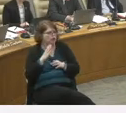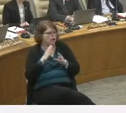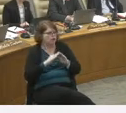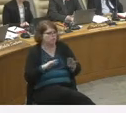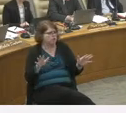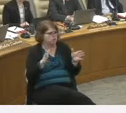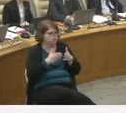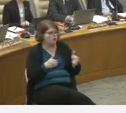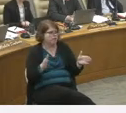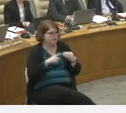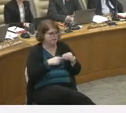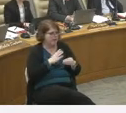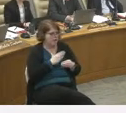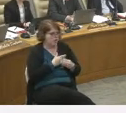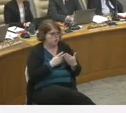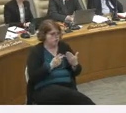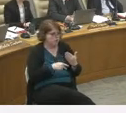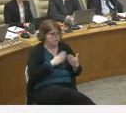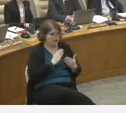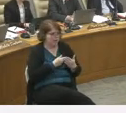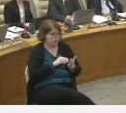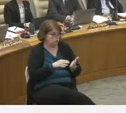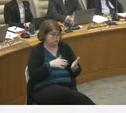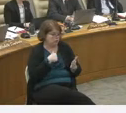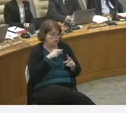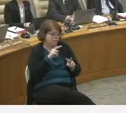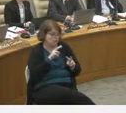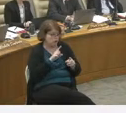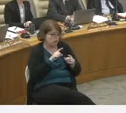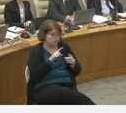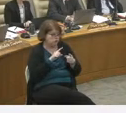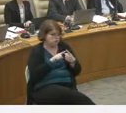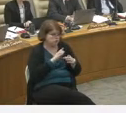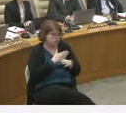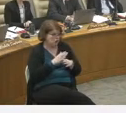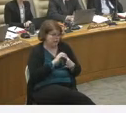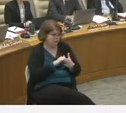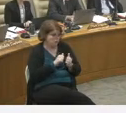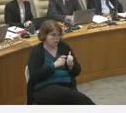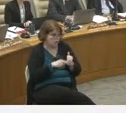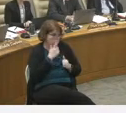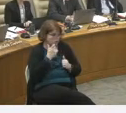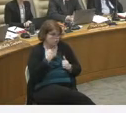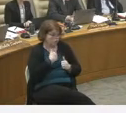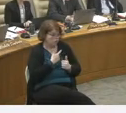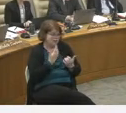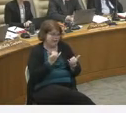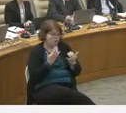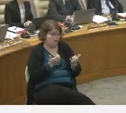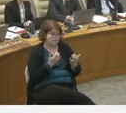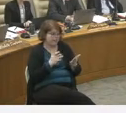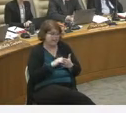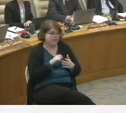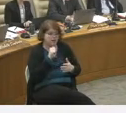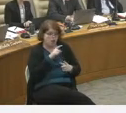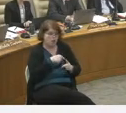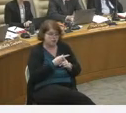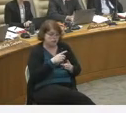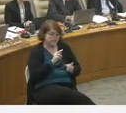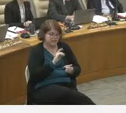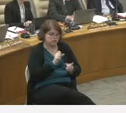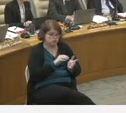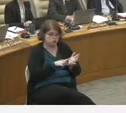broadly about our program and our students and I look forward to sharing that with you because we've had some real good success we're now offering it not only to Kansas